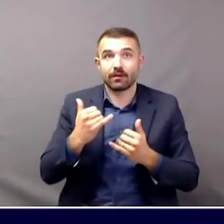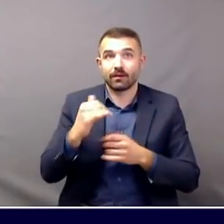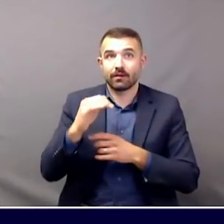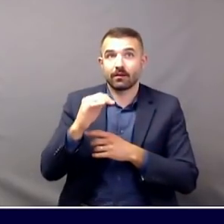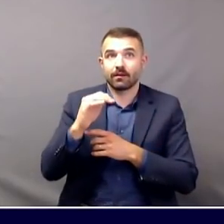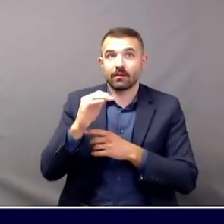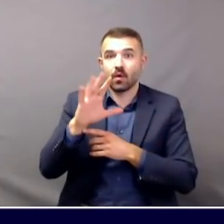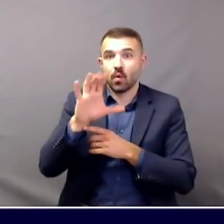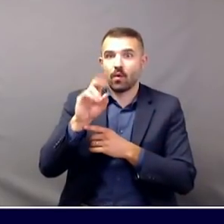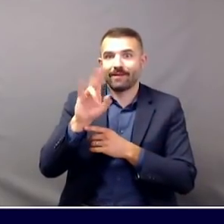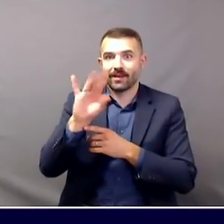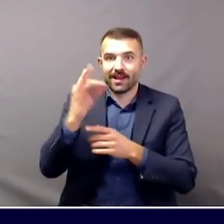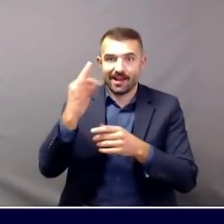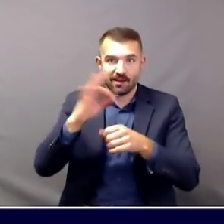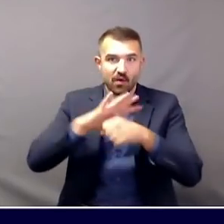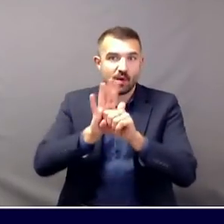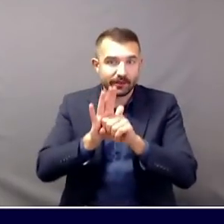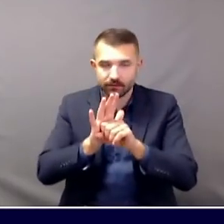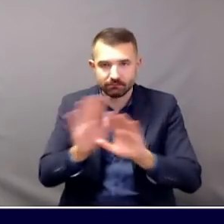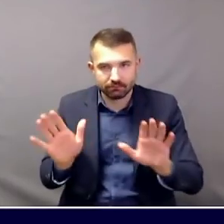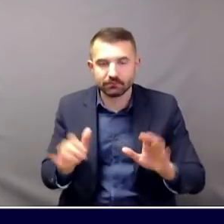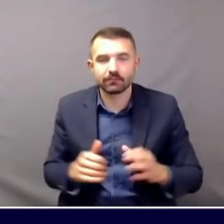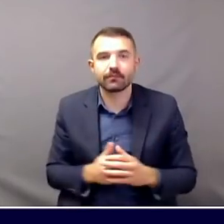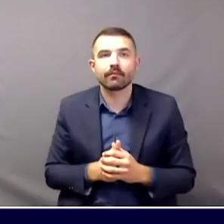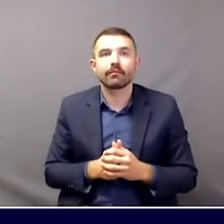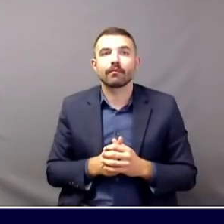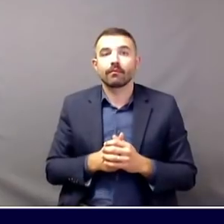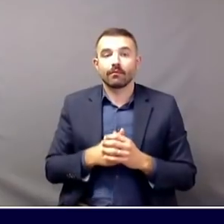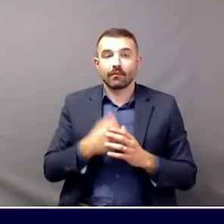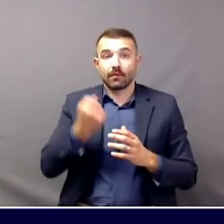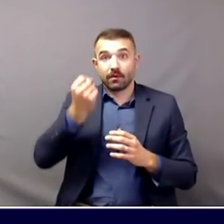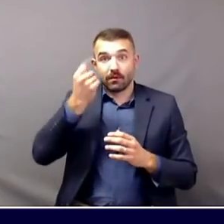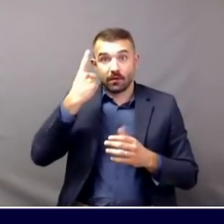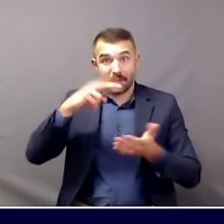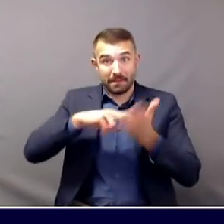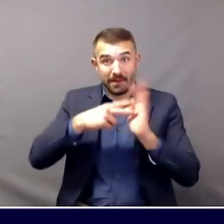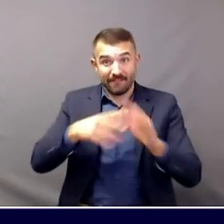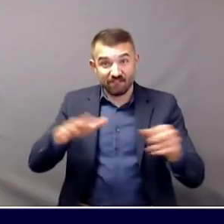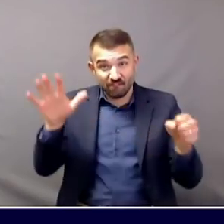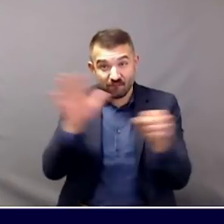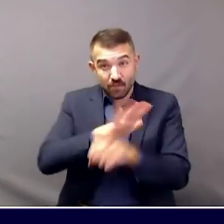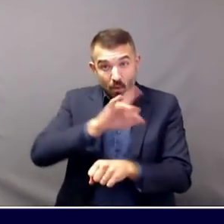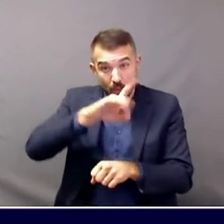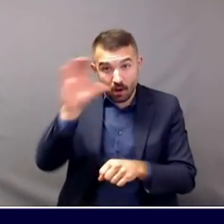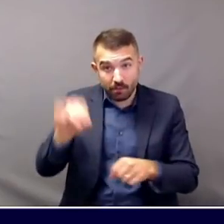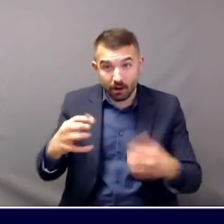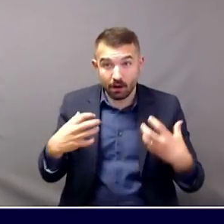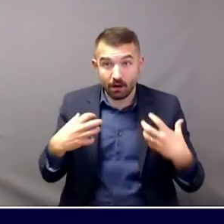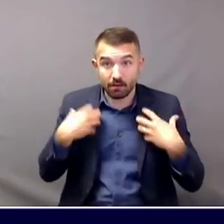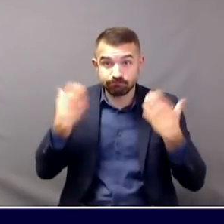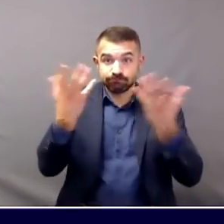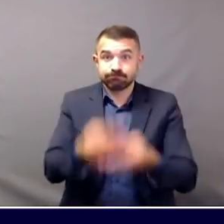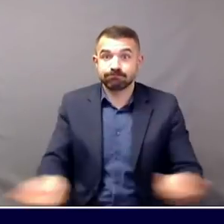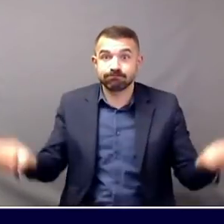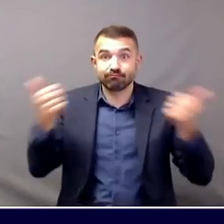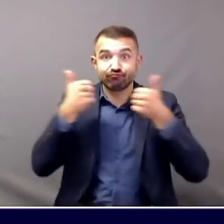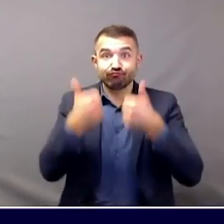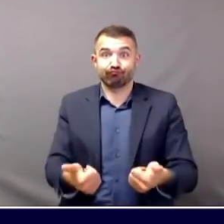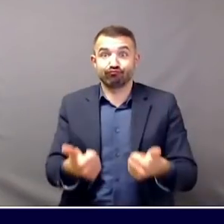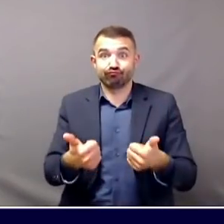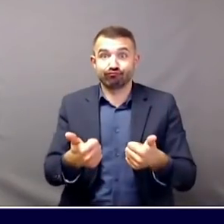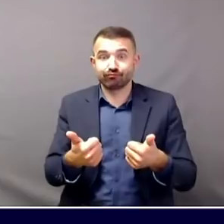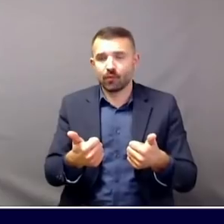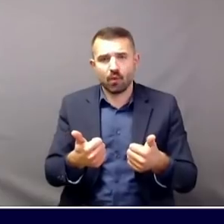second that their bout with COVID-19 is over. We have talked and seen in the national media as well as in